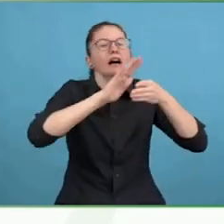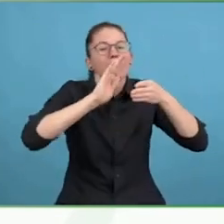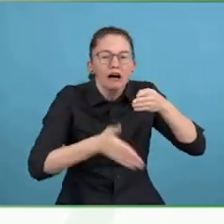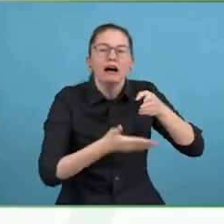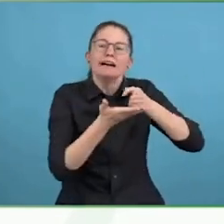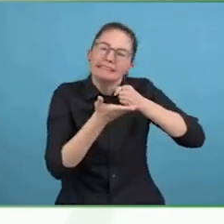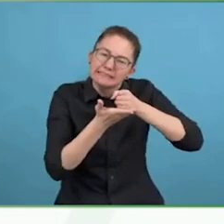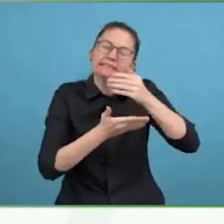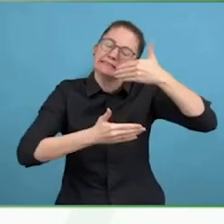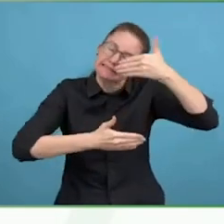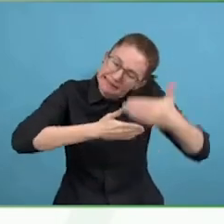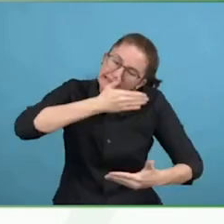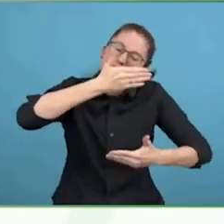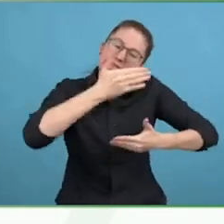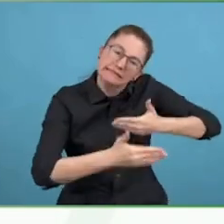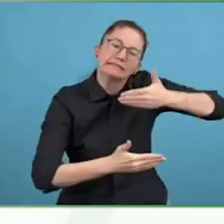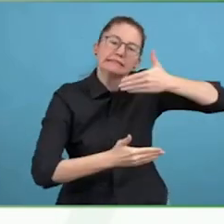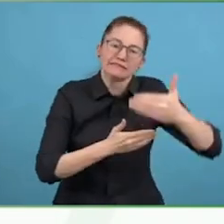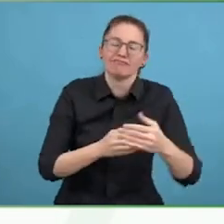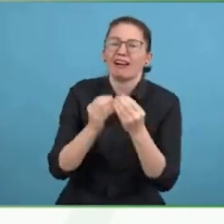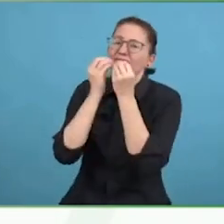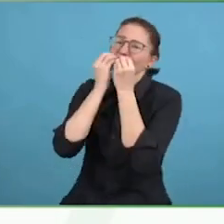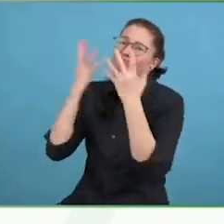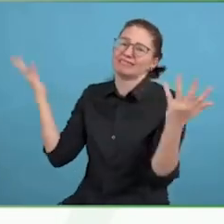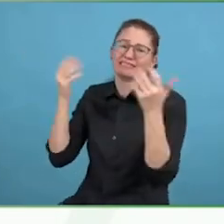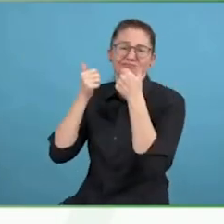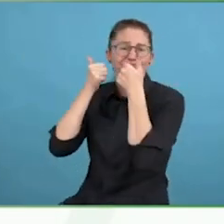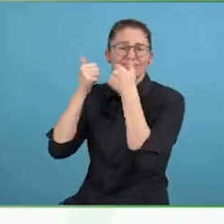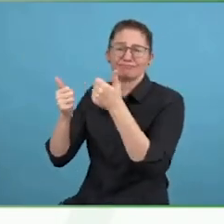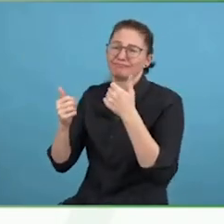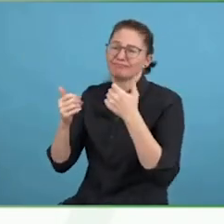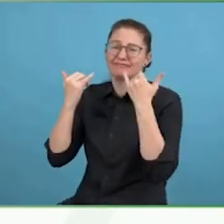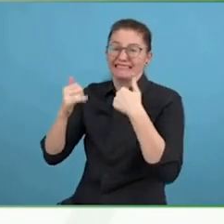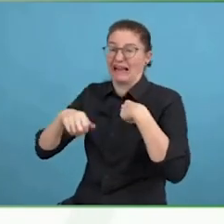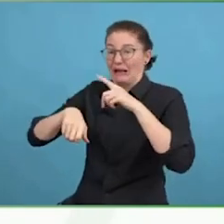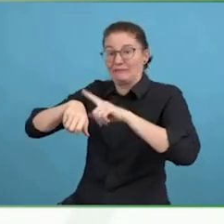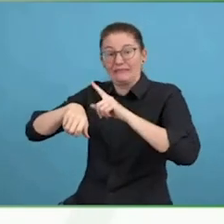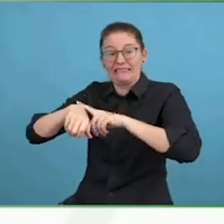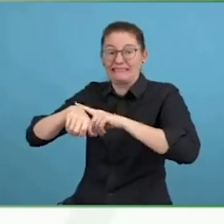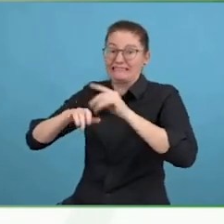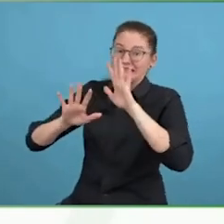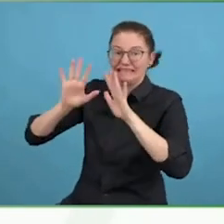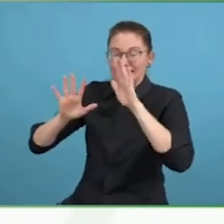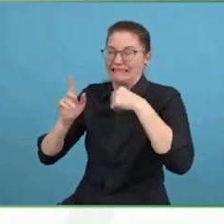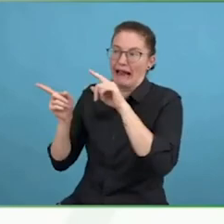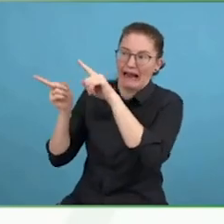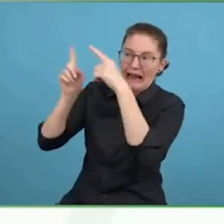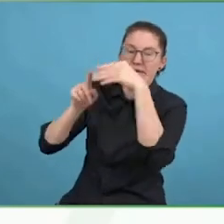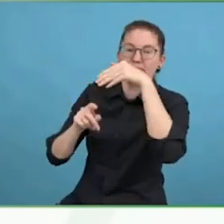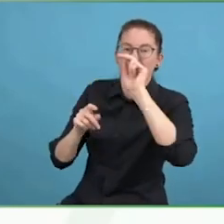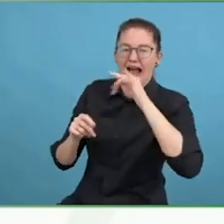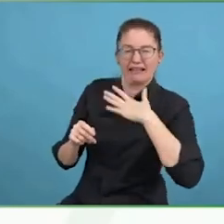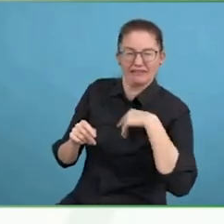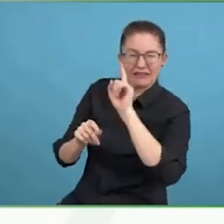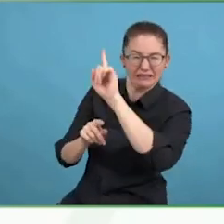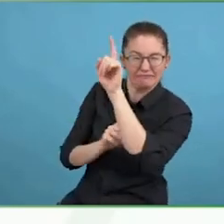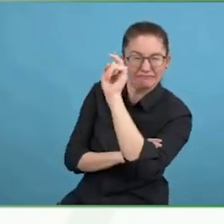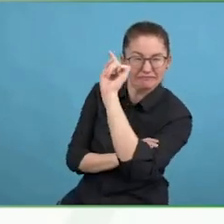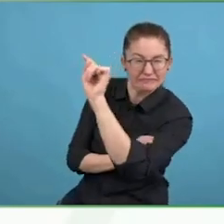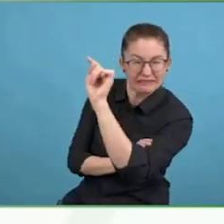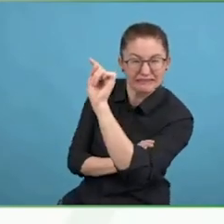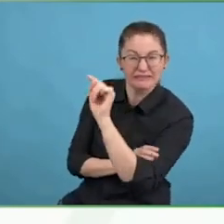you. Mani, can we talk a tiny little bit about laws? You mentioned the framework,